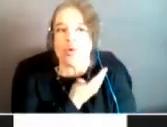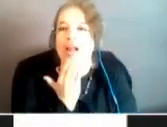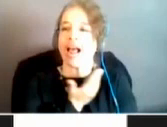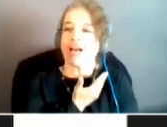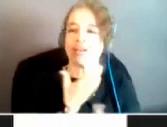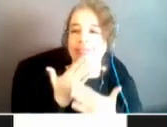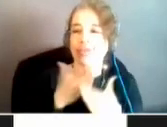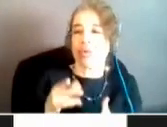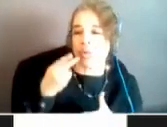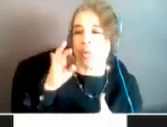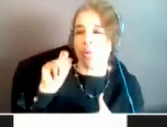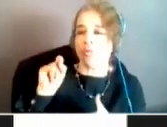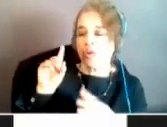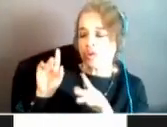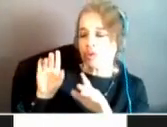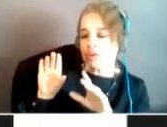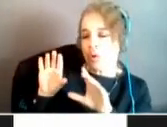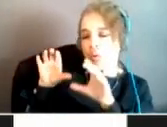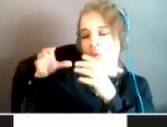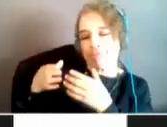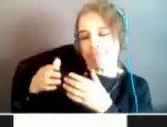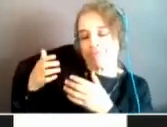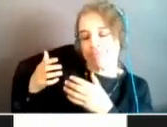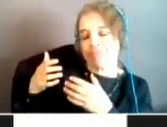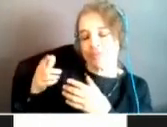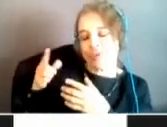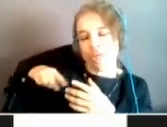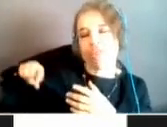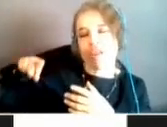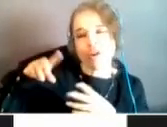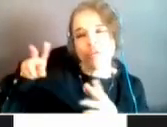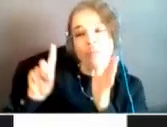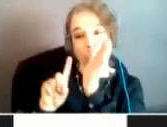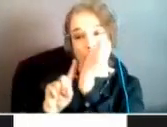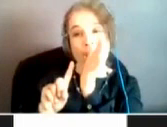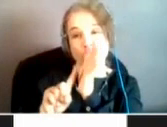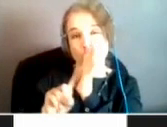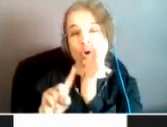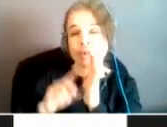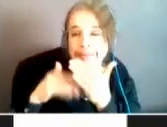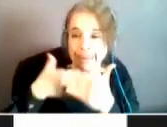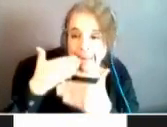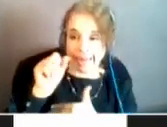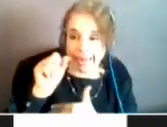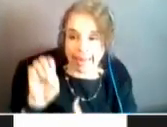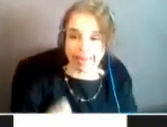grief groups through the Zoom platform. And those are very popular. Next slide.